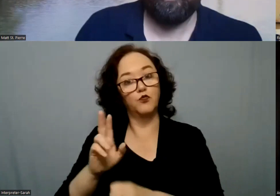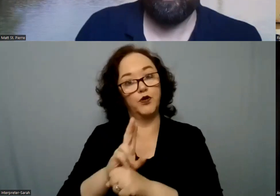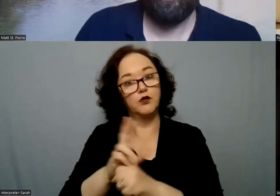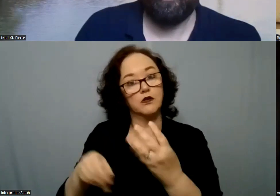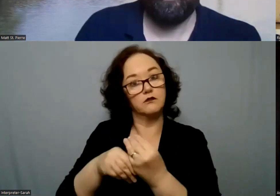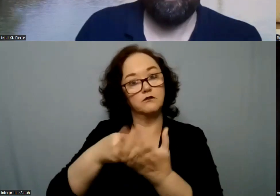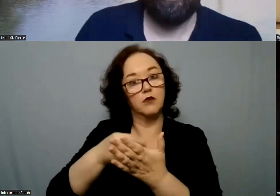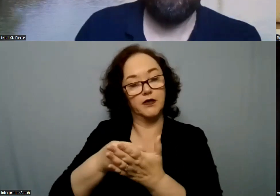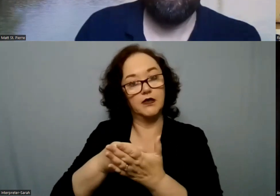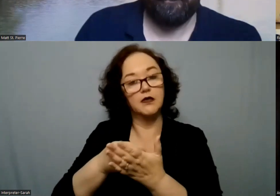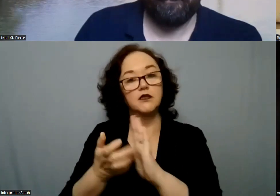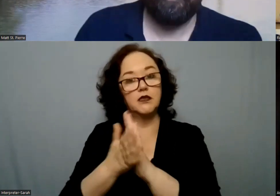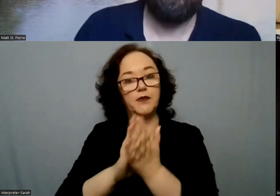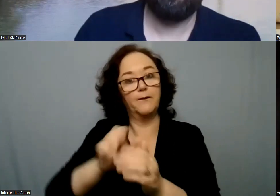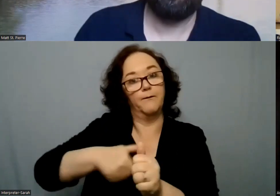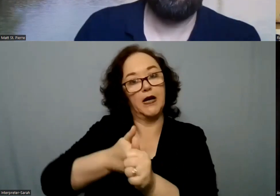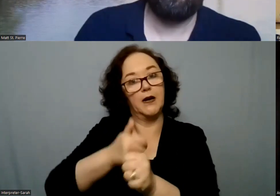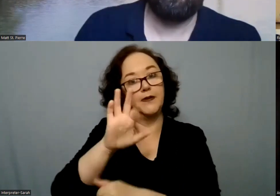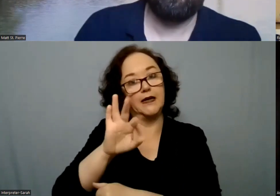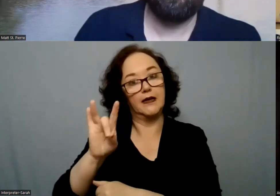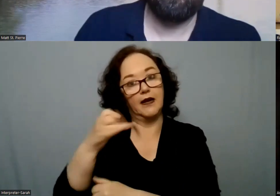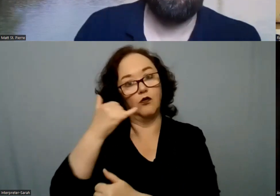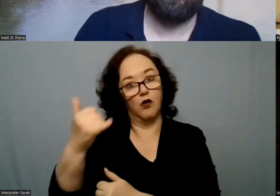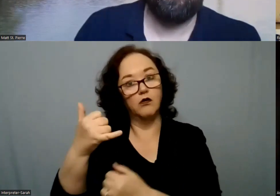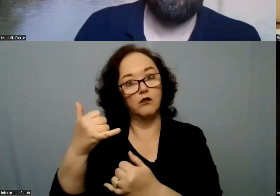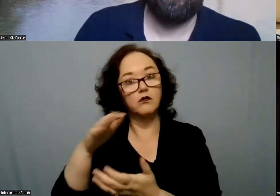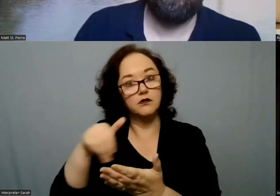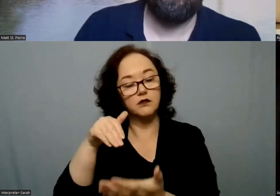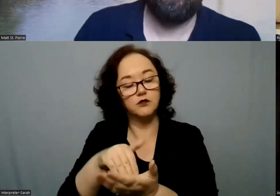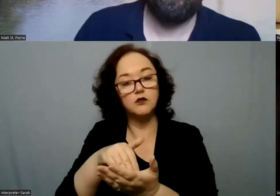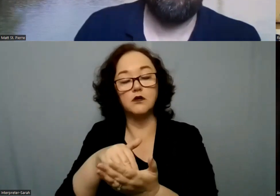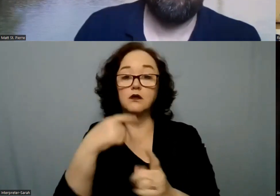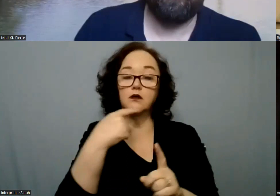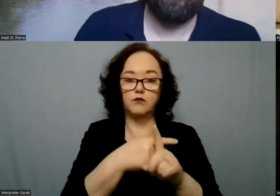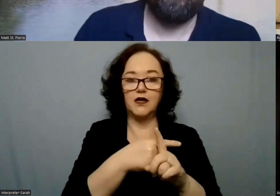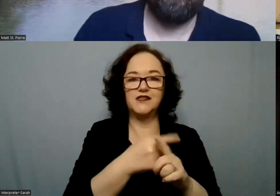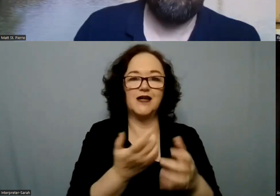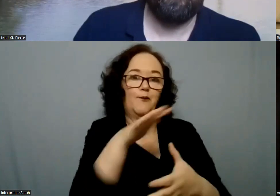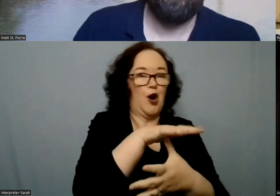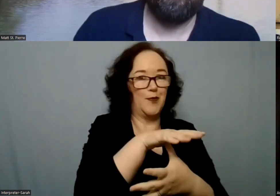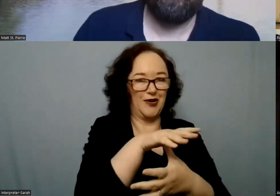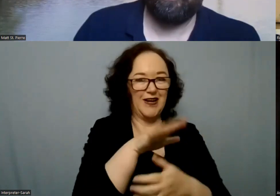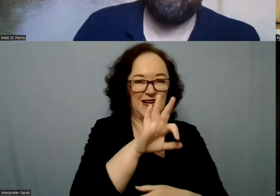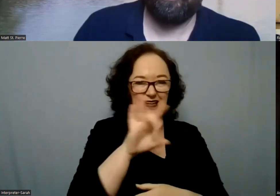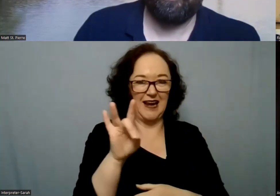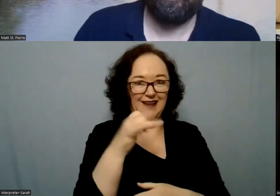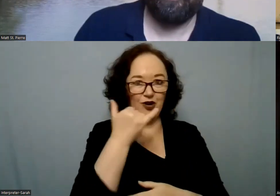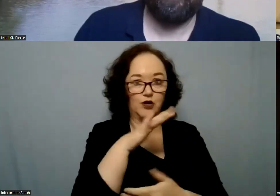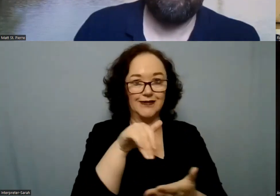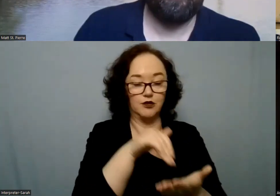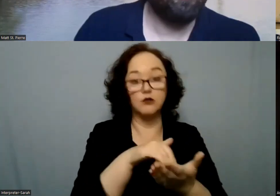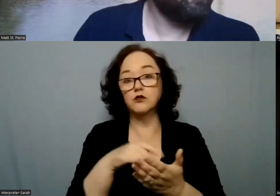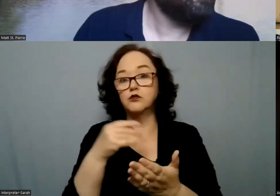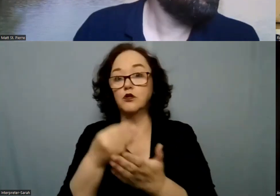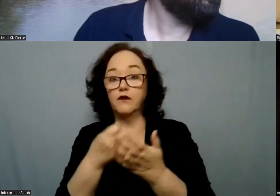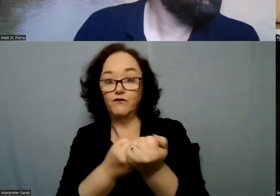988 backup call center, as it is to be a 988 primary call center. So the funding did come through the federal level.